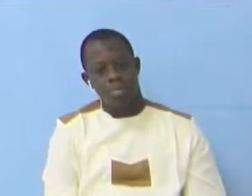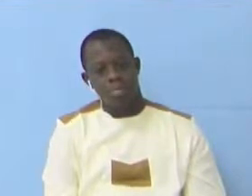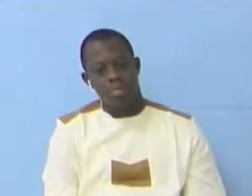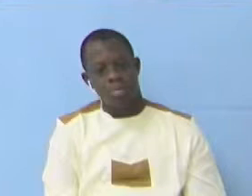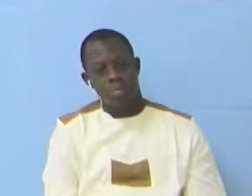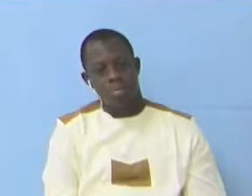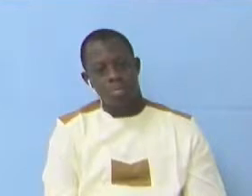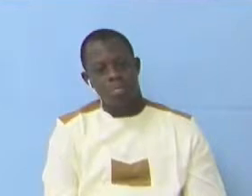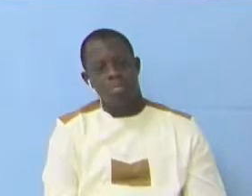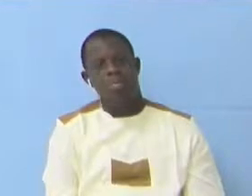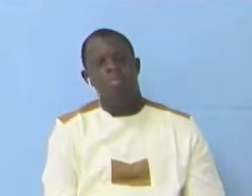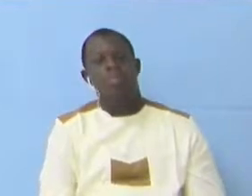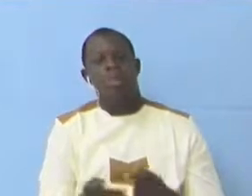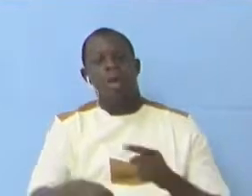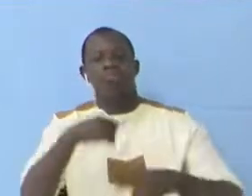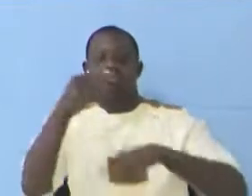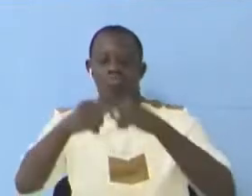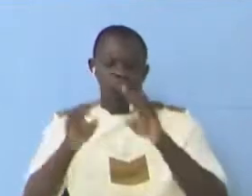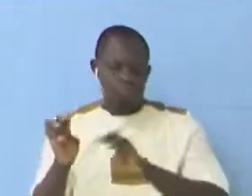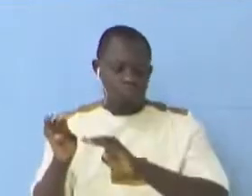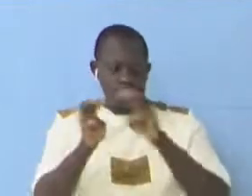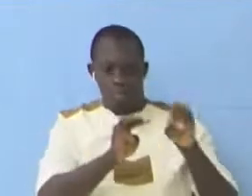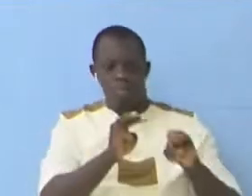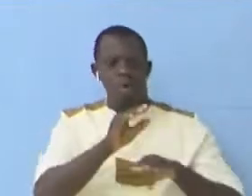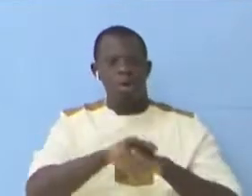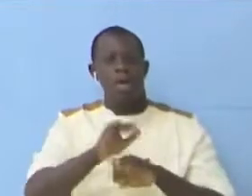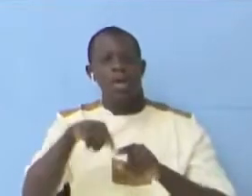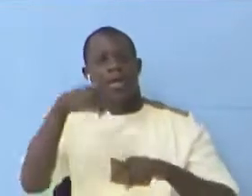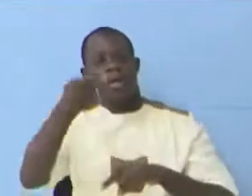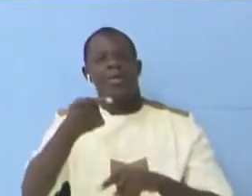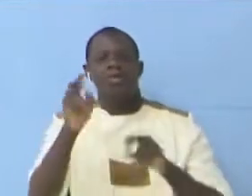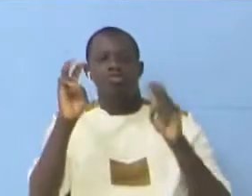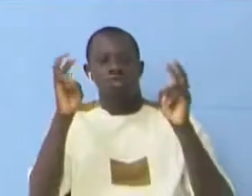Let's move on to the next topic. Okay.